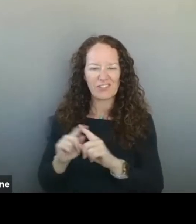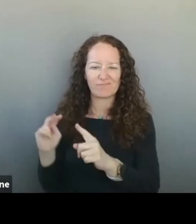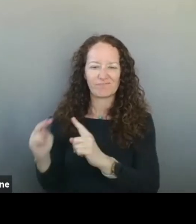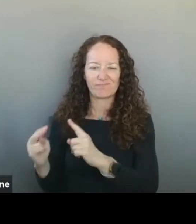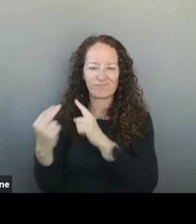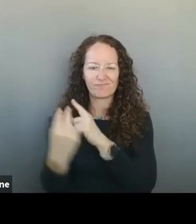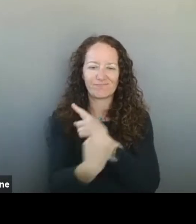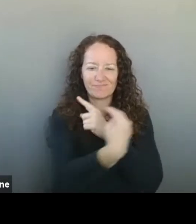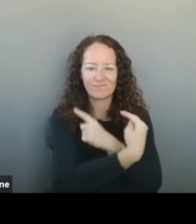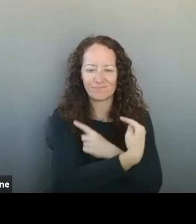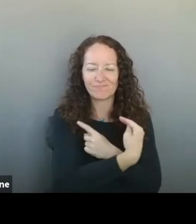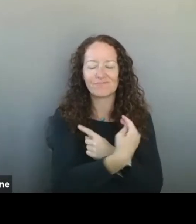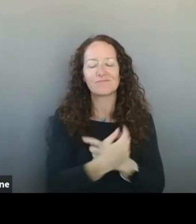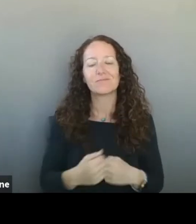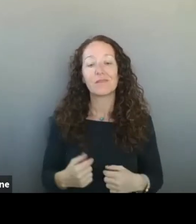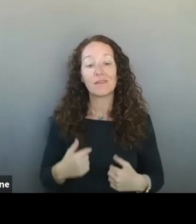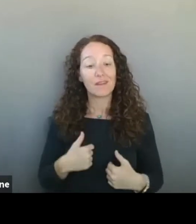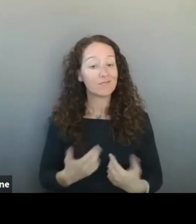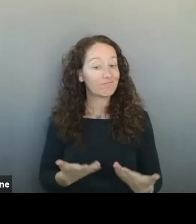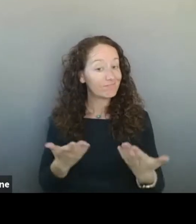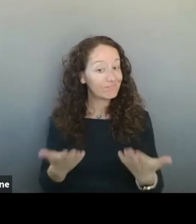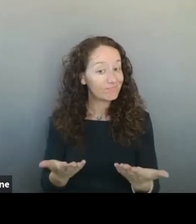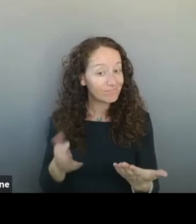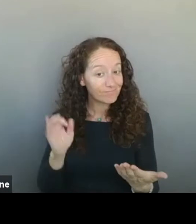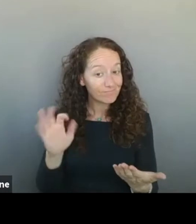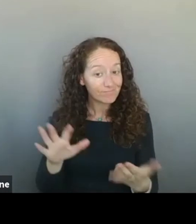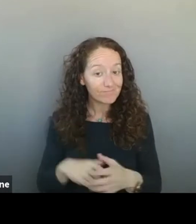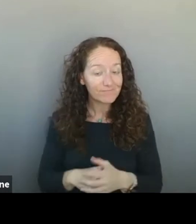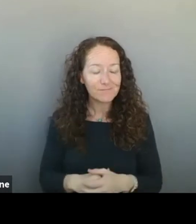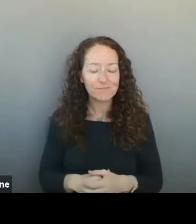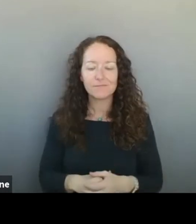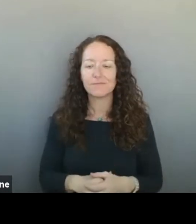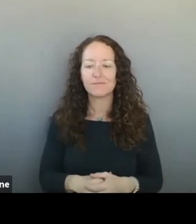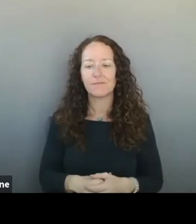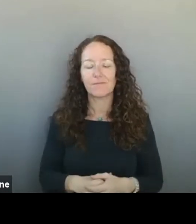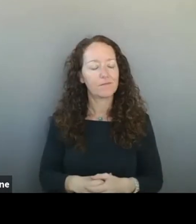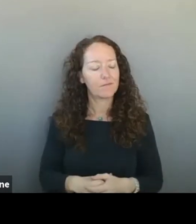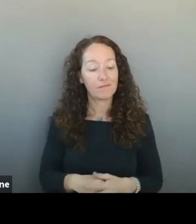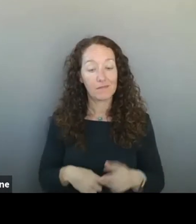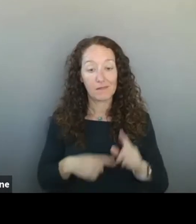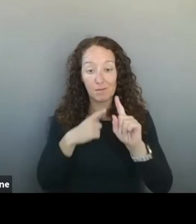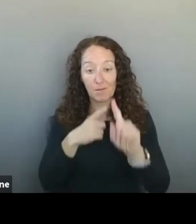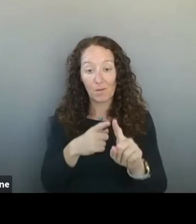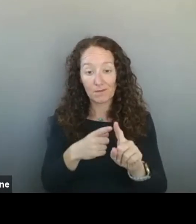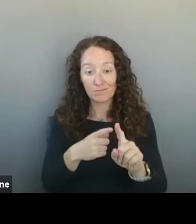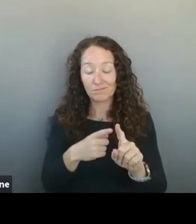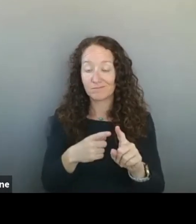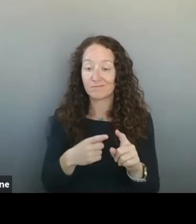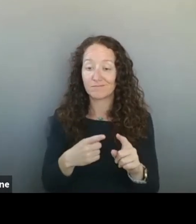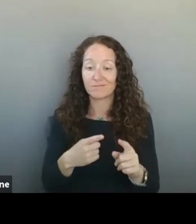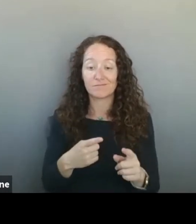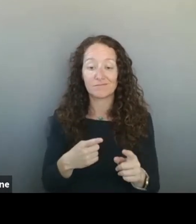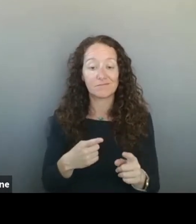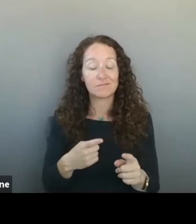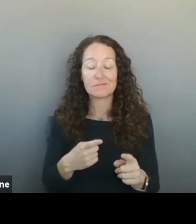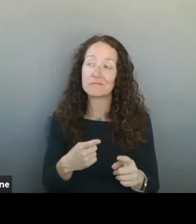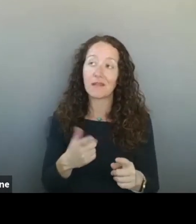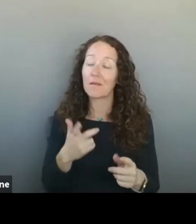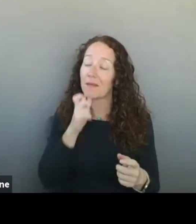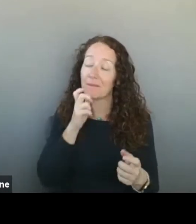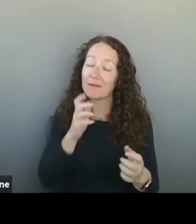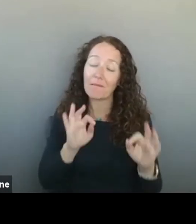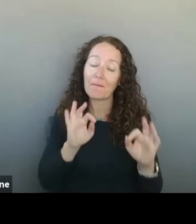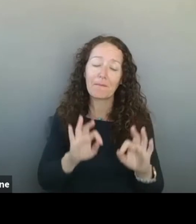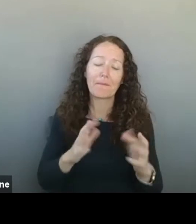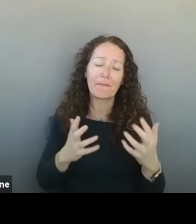perspectives. But I would argue that when you get right down to it, we all fit not necessarily neatly, but